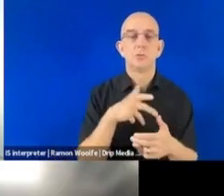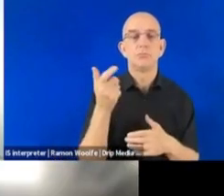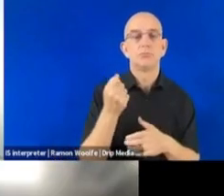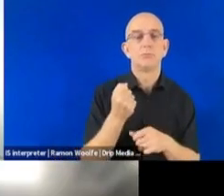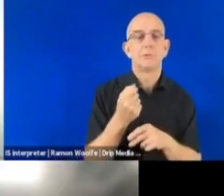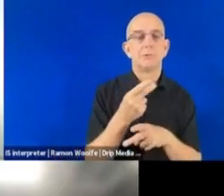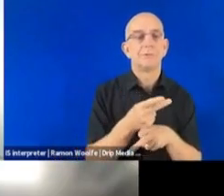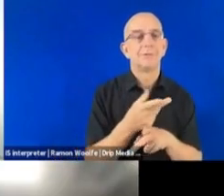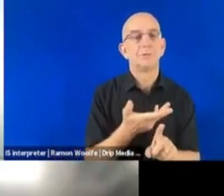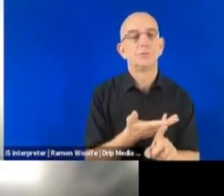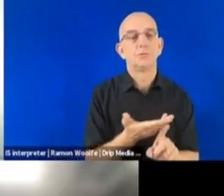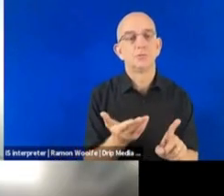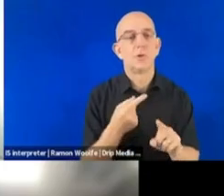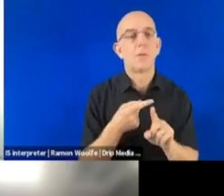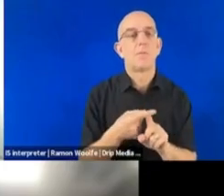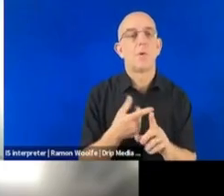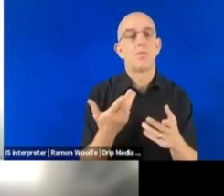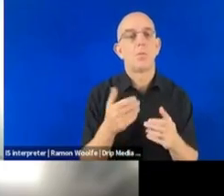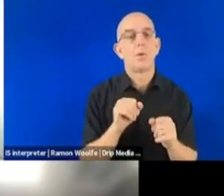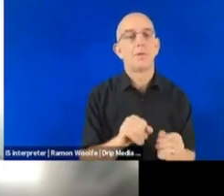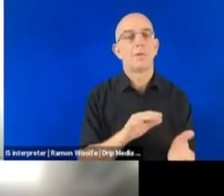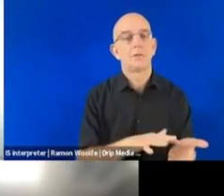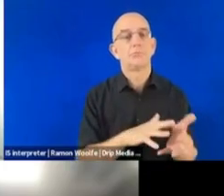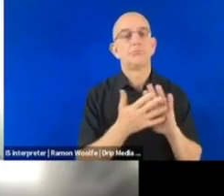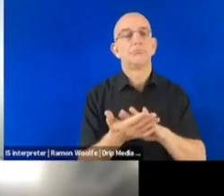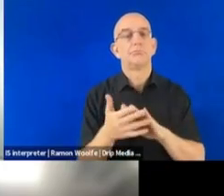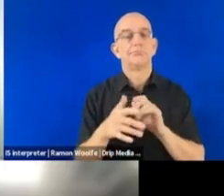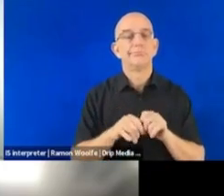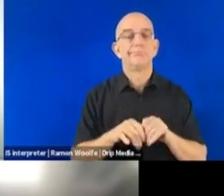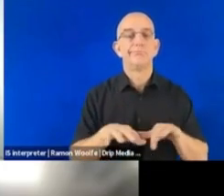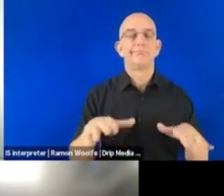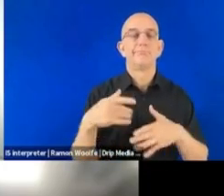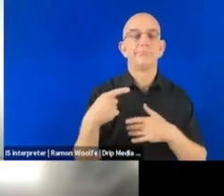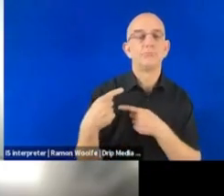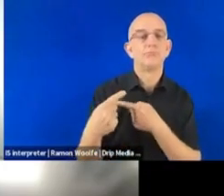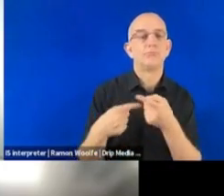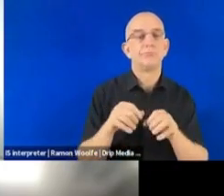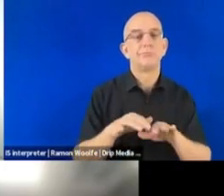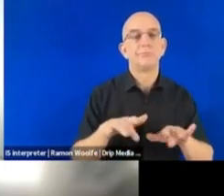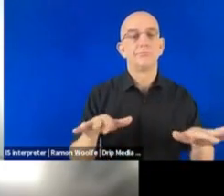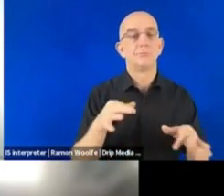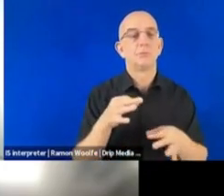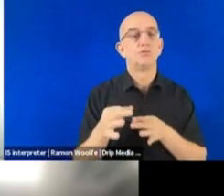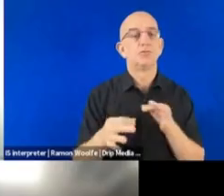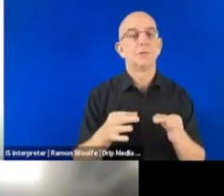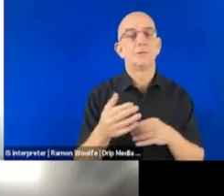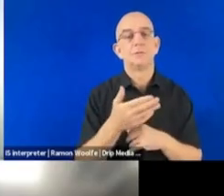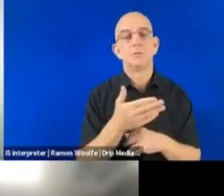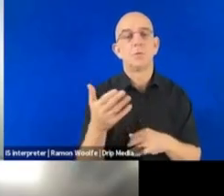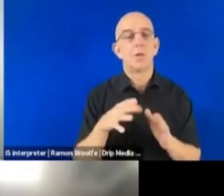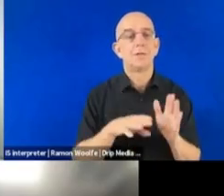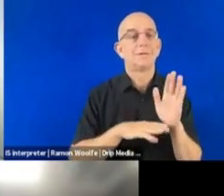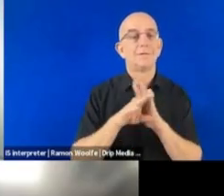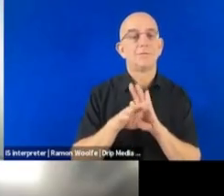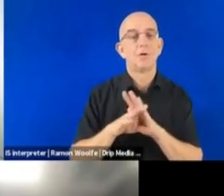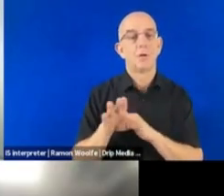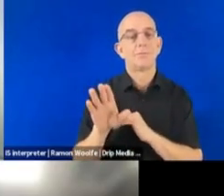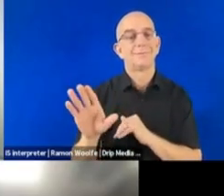emerging issues into the implementation of social protection programs. Can I have the next slide?